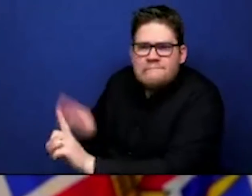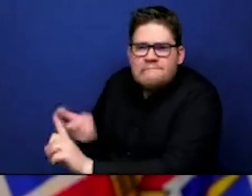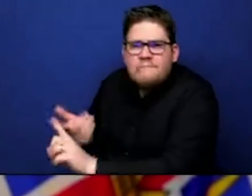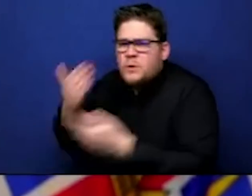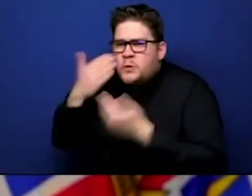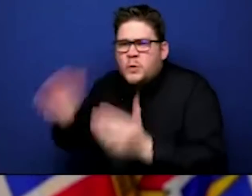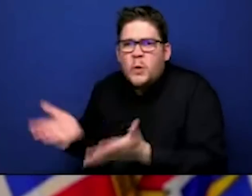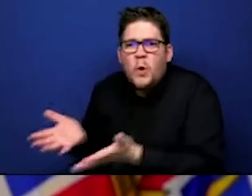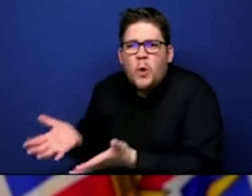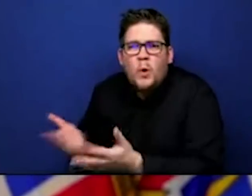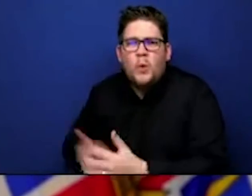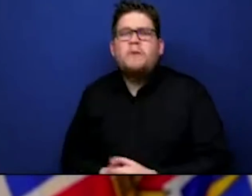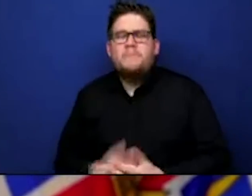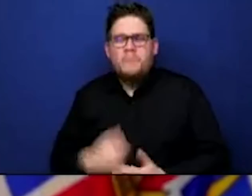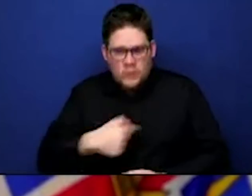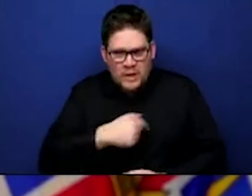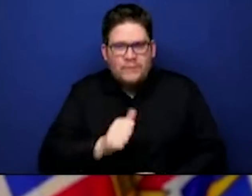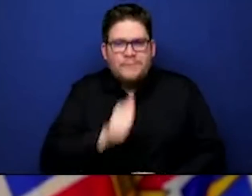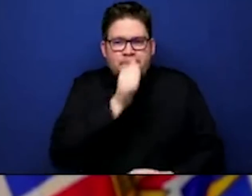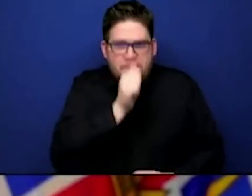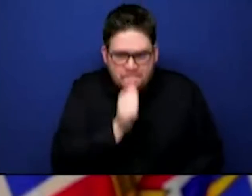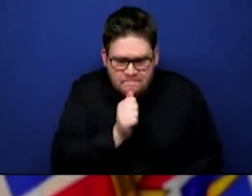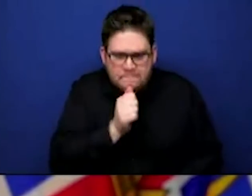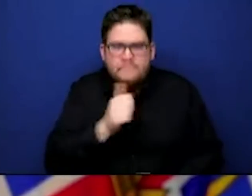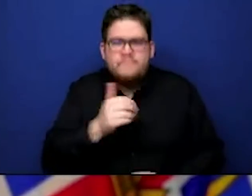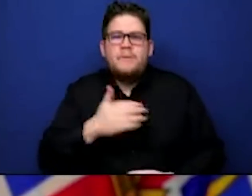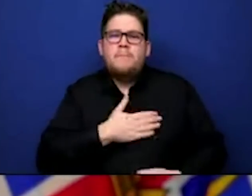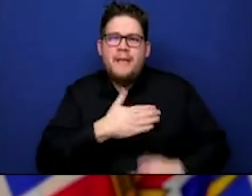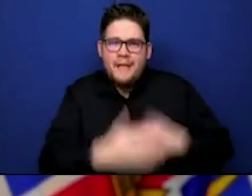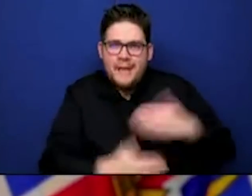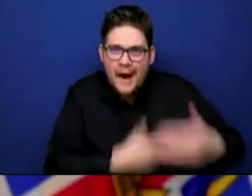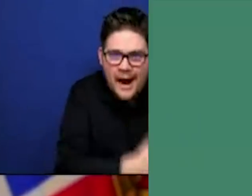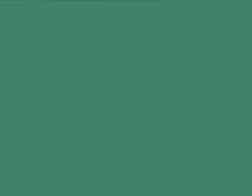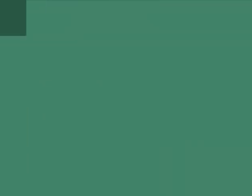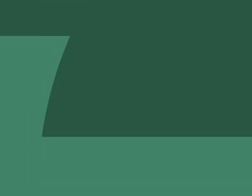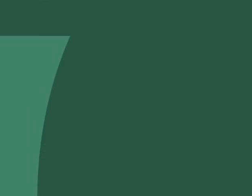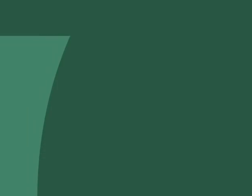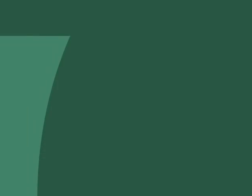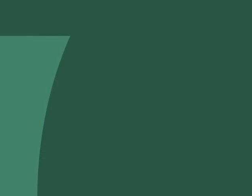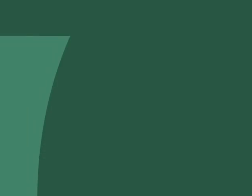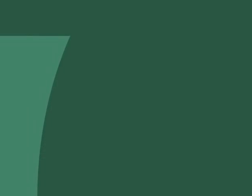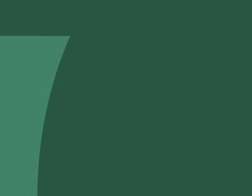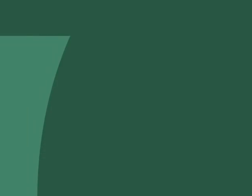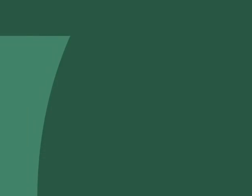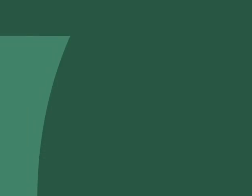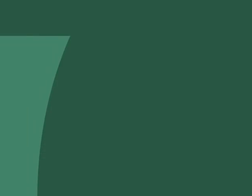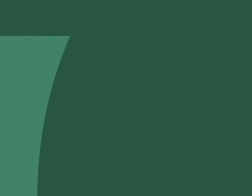to continue to be kind, to be calm, and to be safe. Thank you.